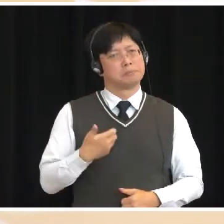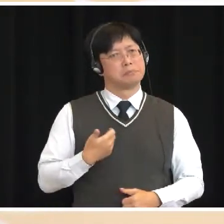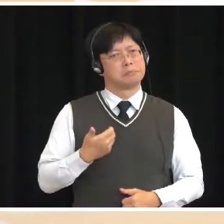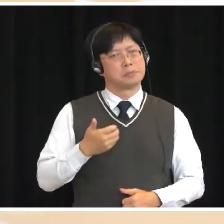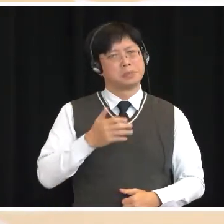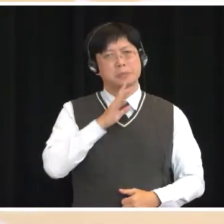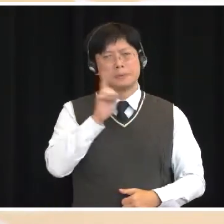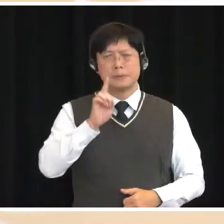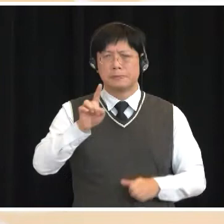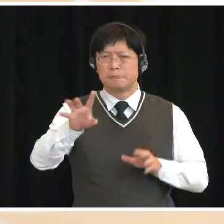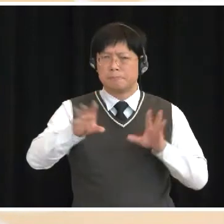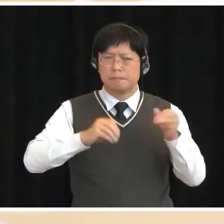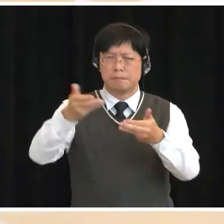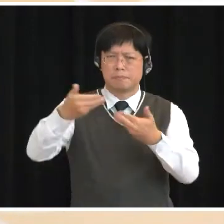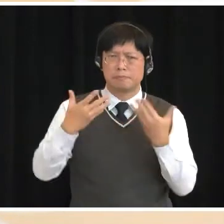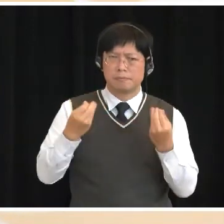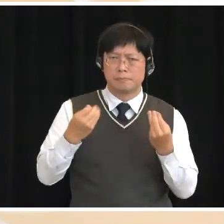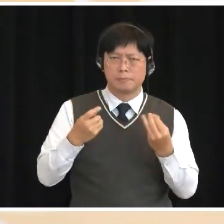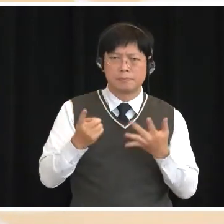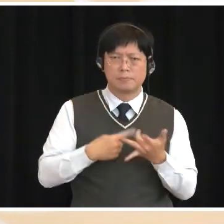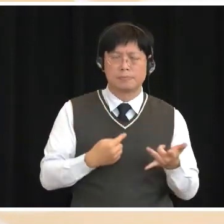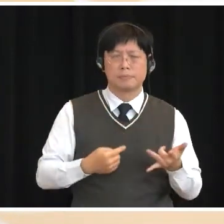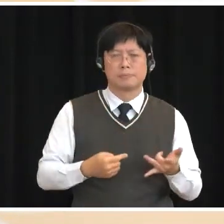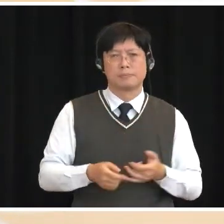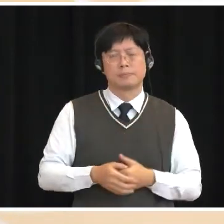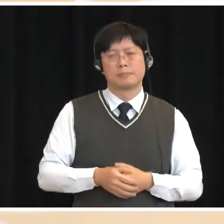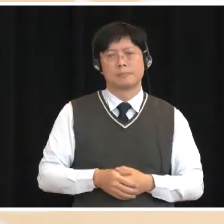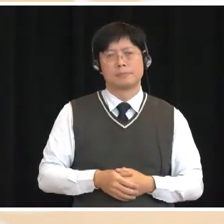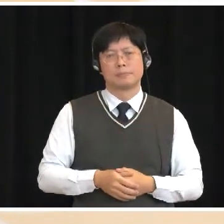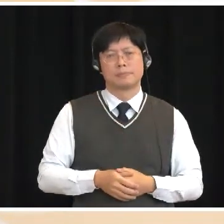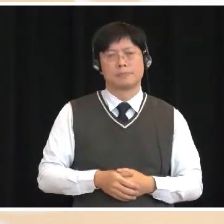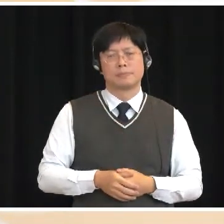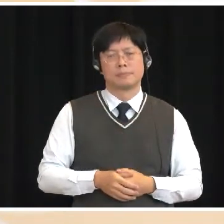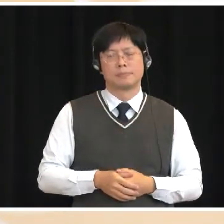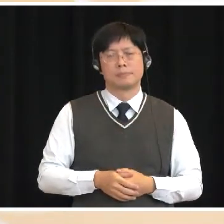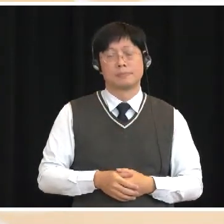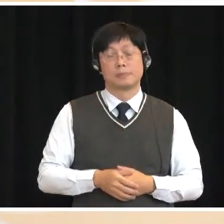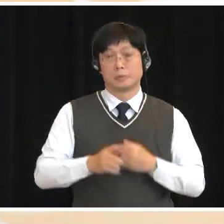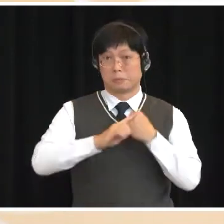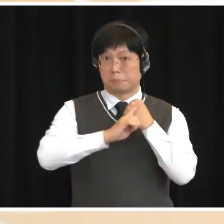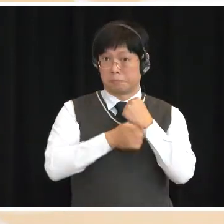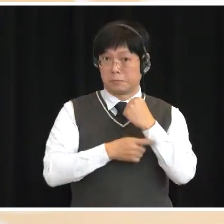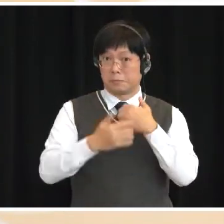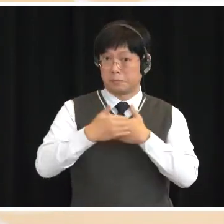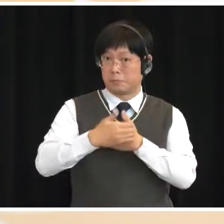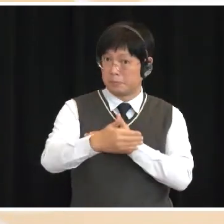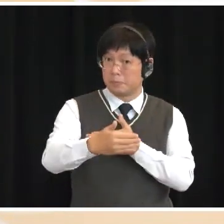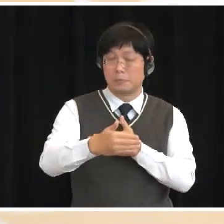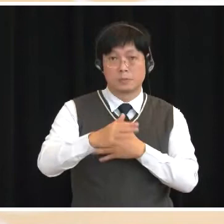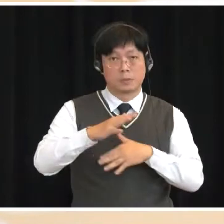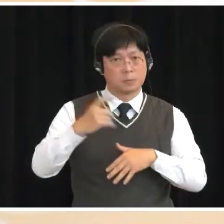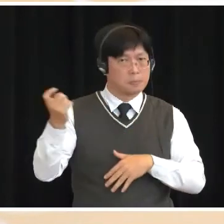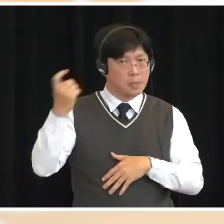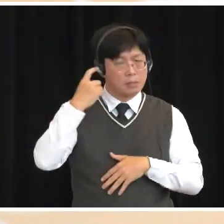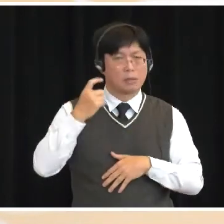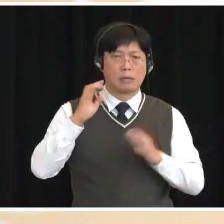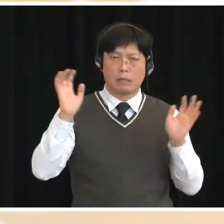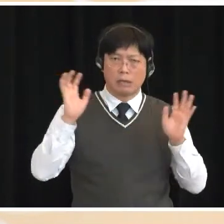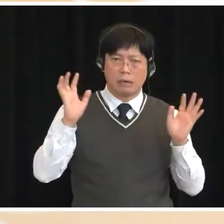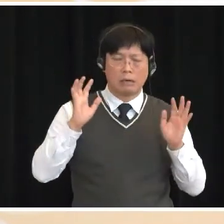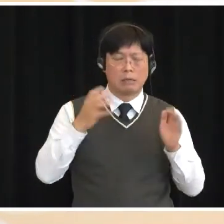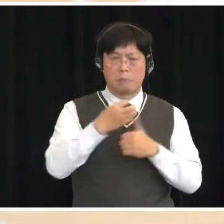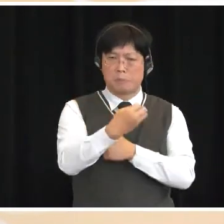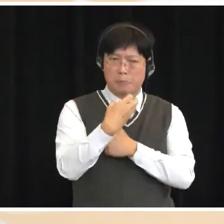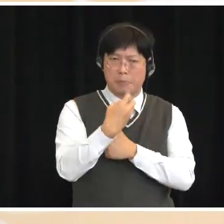The children are heard in legal proceedings. The simple question, is there an age